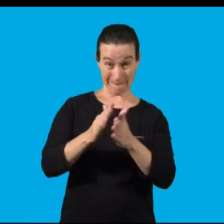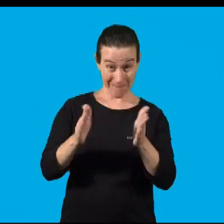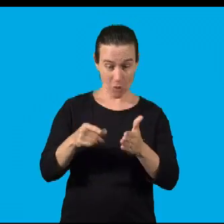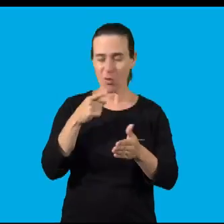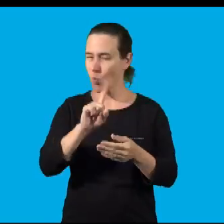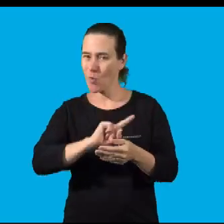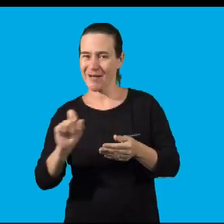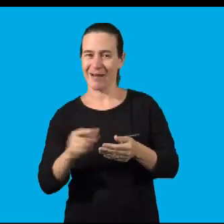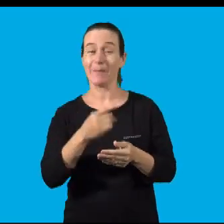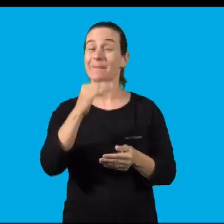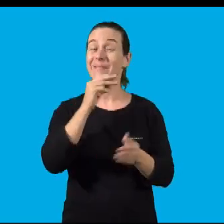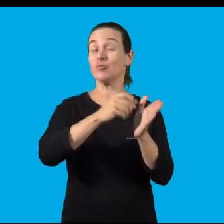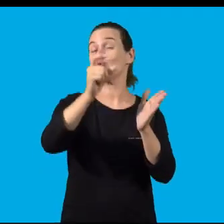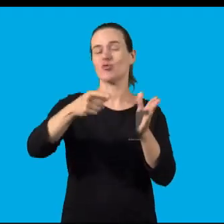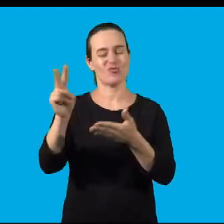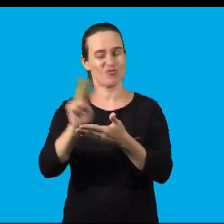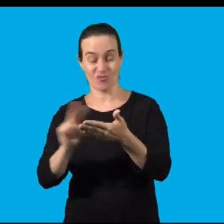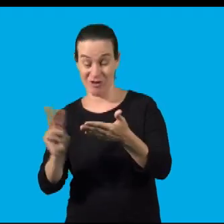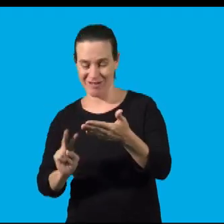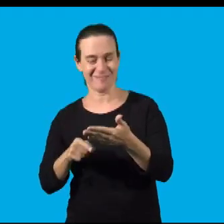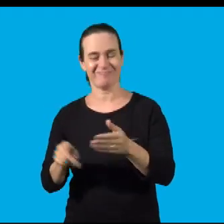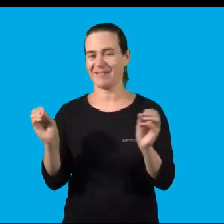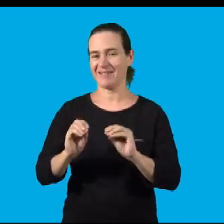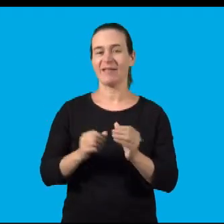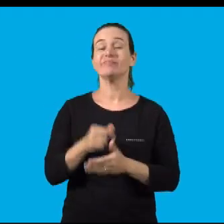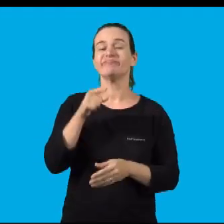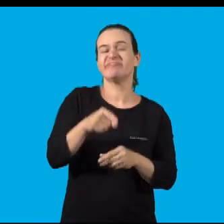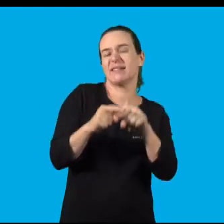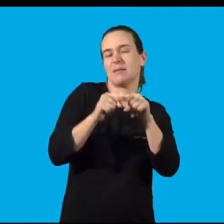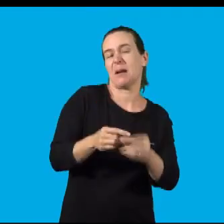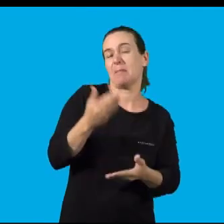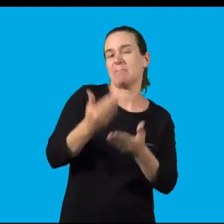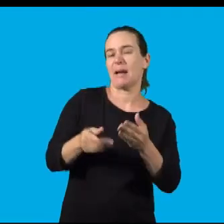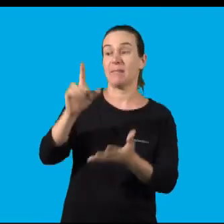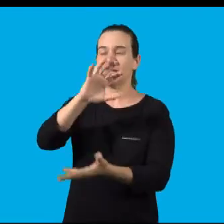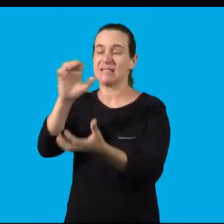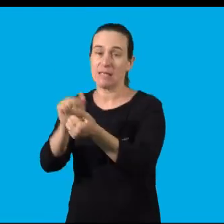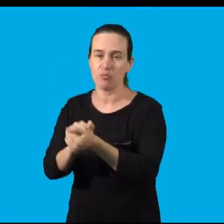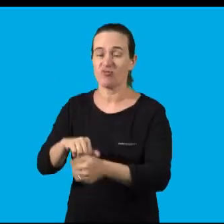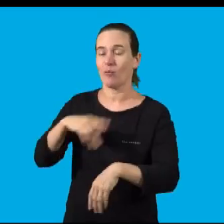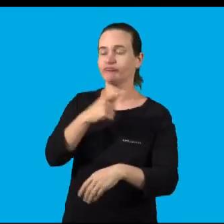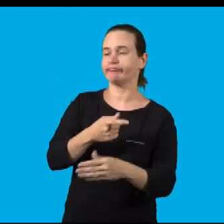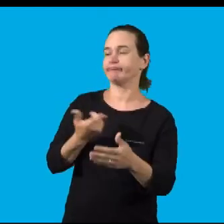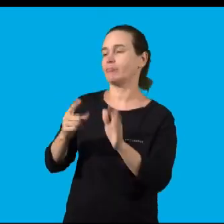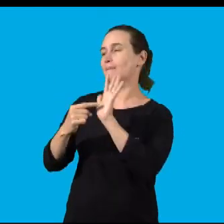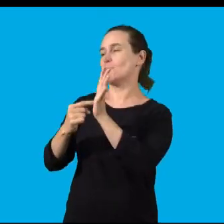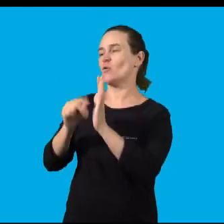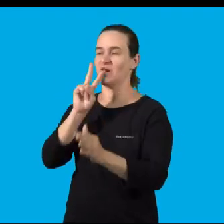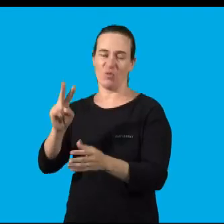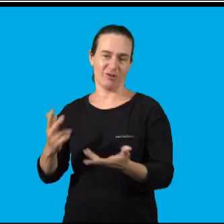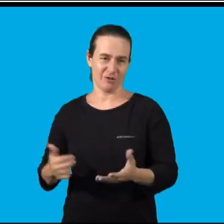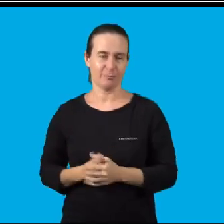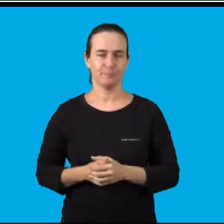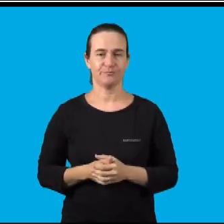that candidates had not read the prescribed text. There was an over-reliance on summaries and film versions of the